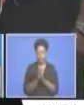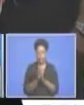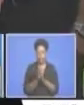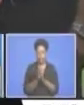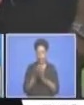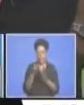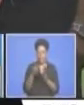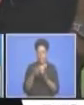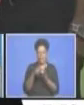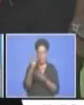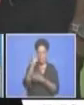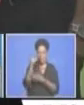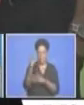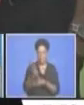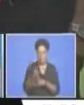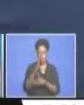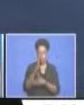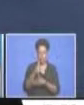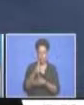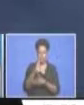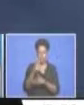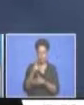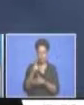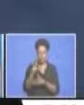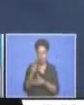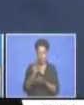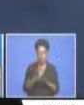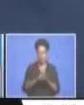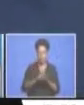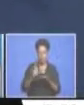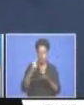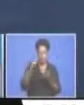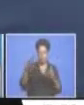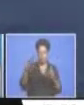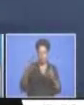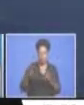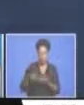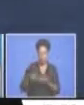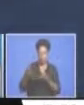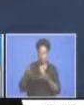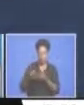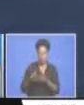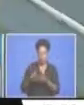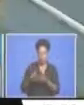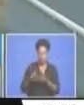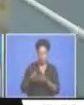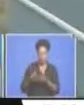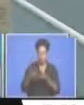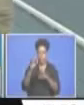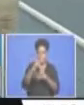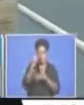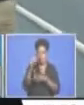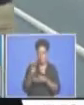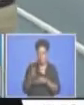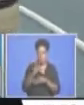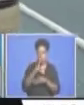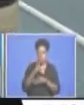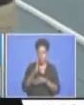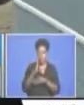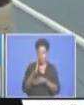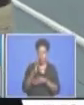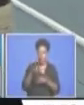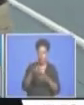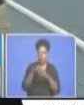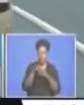And this season will mark the 150th anniversary of college football. And kicking off the college football bowl season will be none other than our very